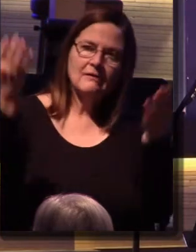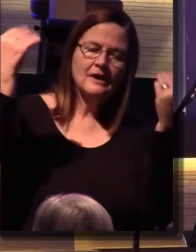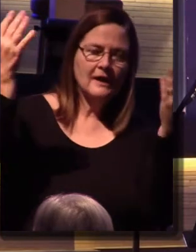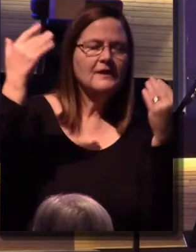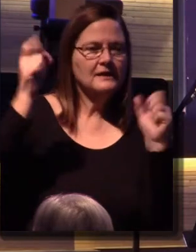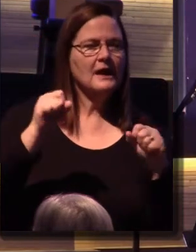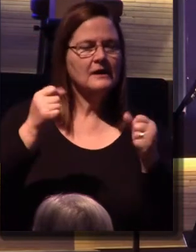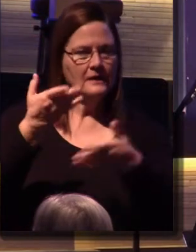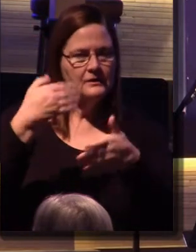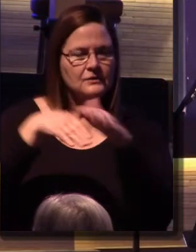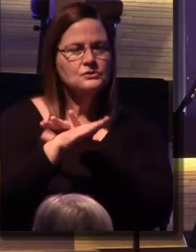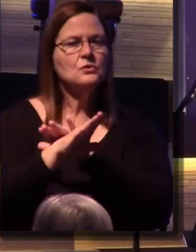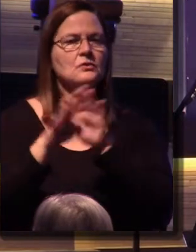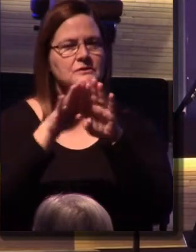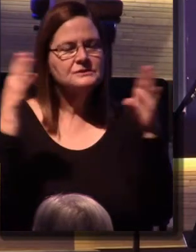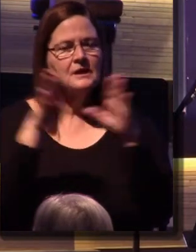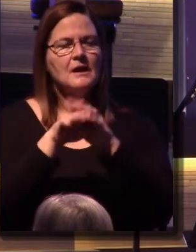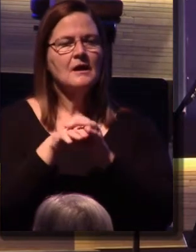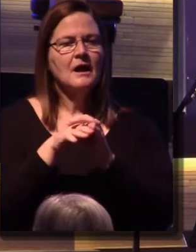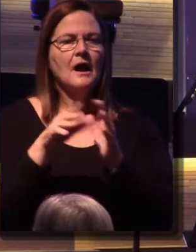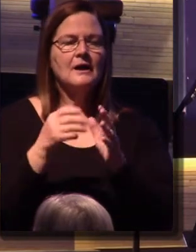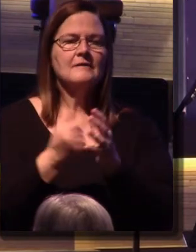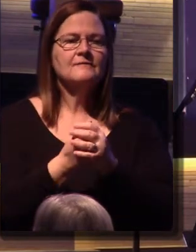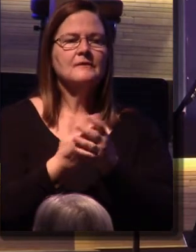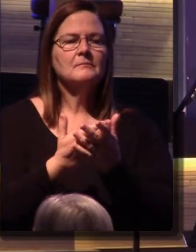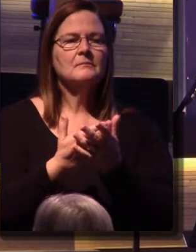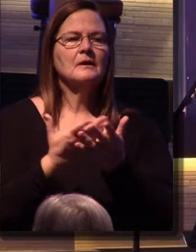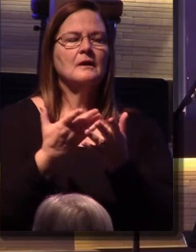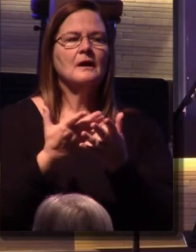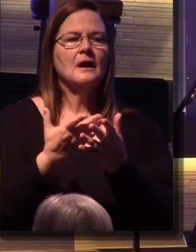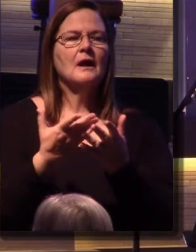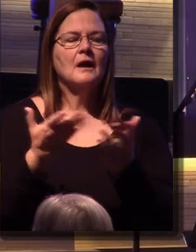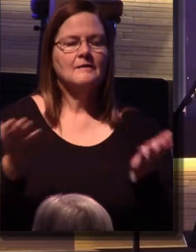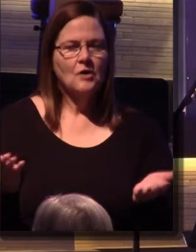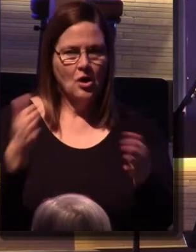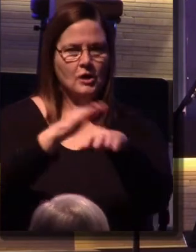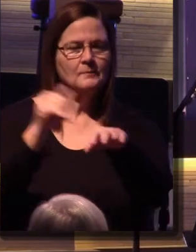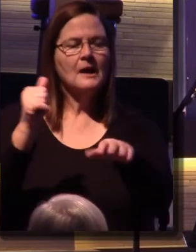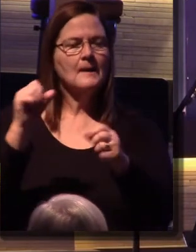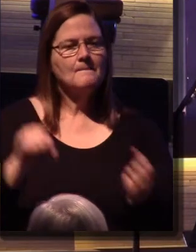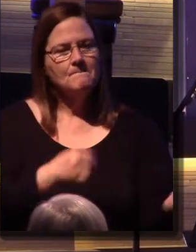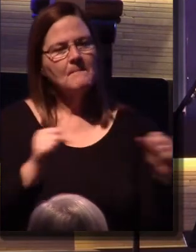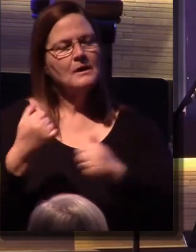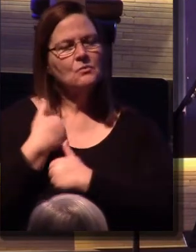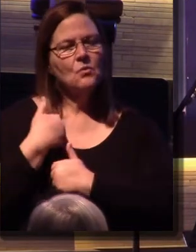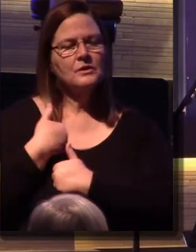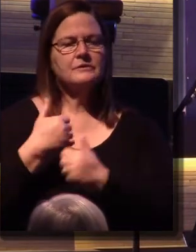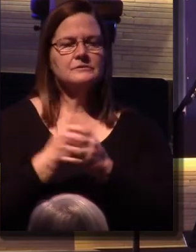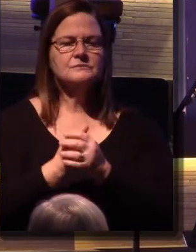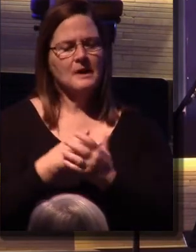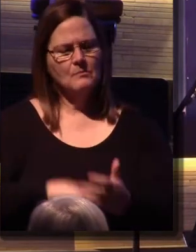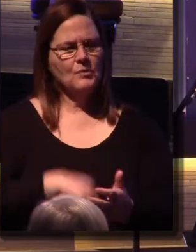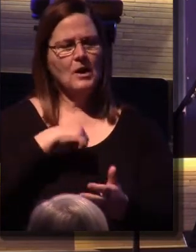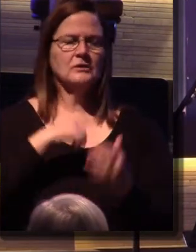the doors of the nobles. I have commanded my consecrated ones, that is those who are set apart for my job. He says, I have even called my mighty